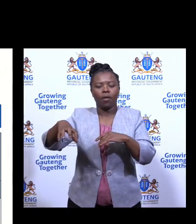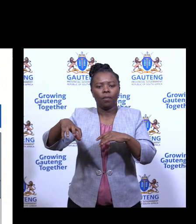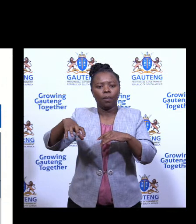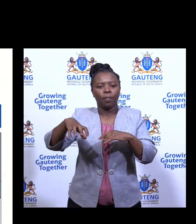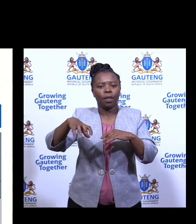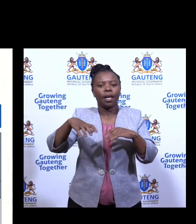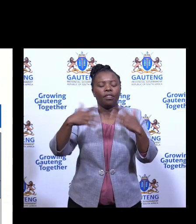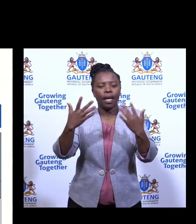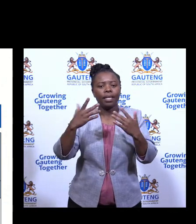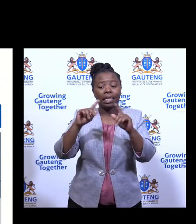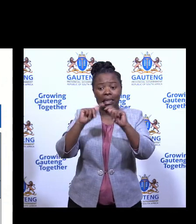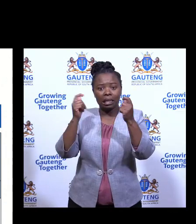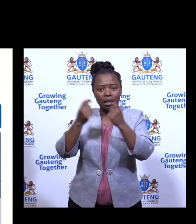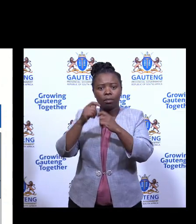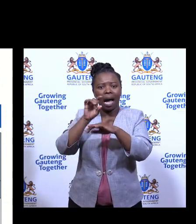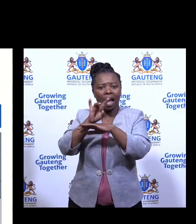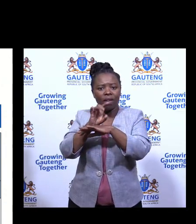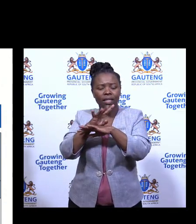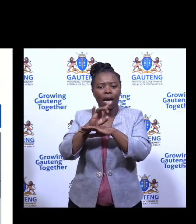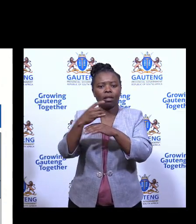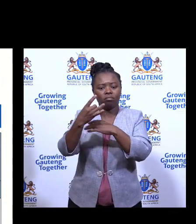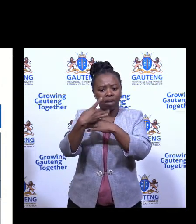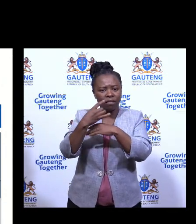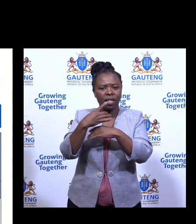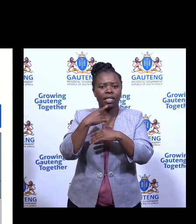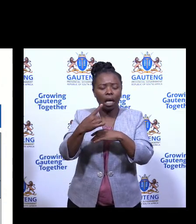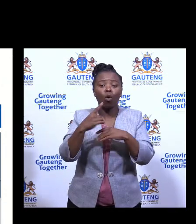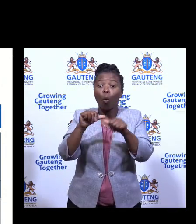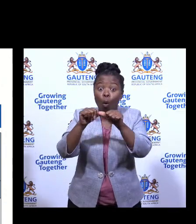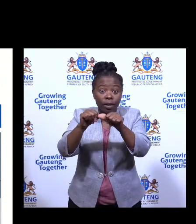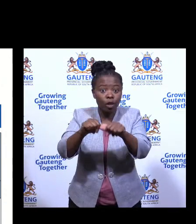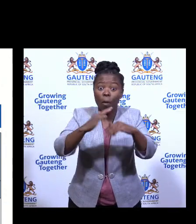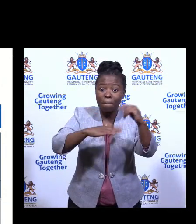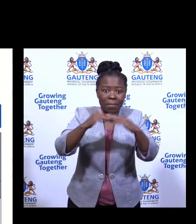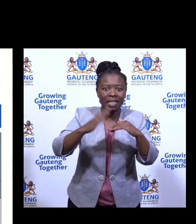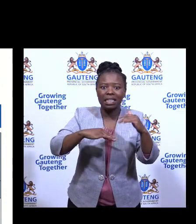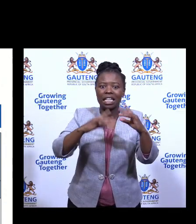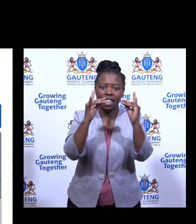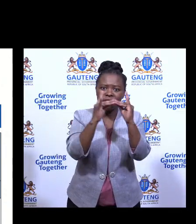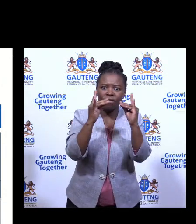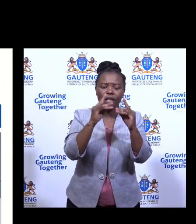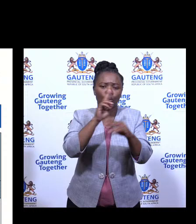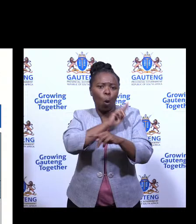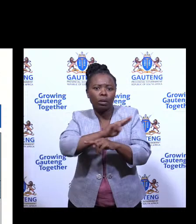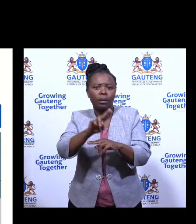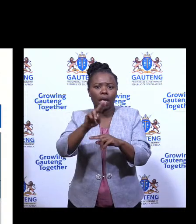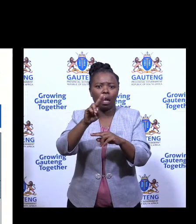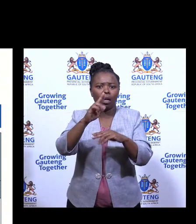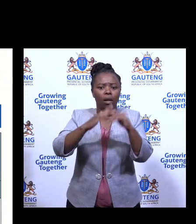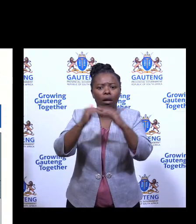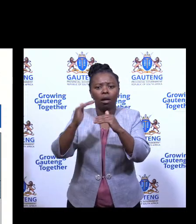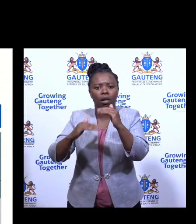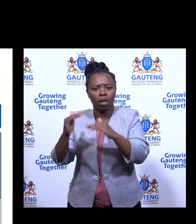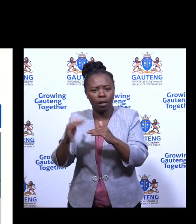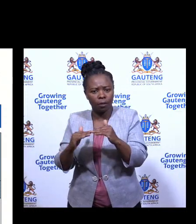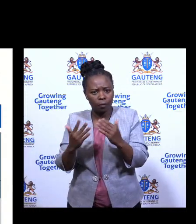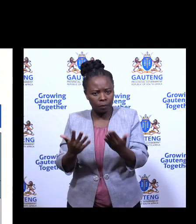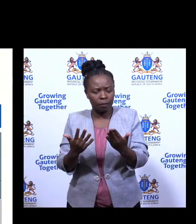Our advisory team says to us, continue to look at this issue